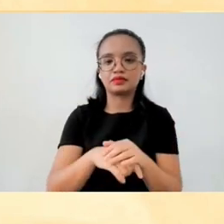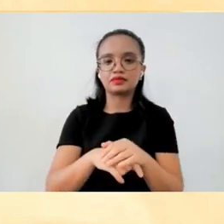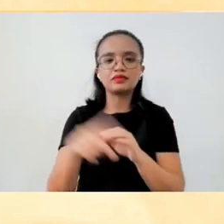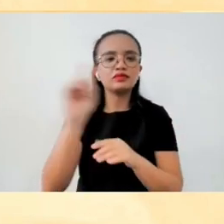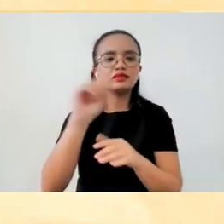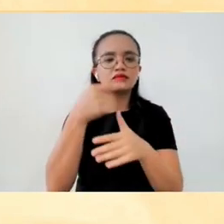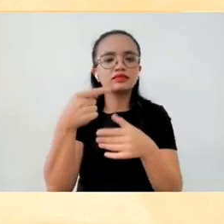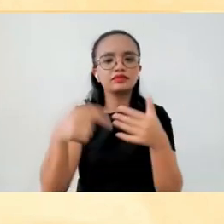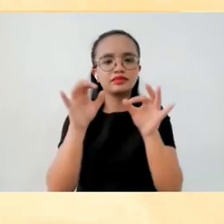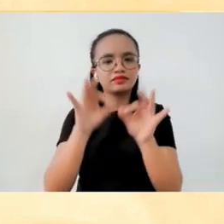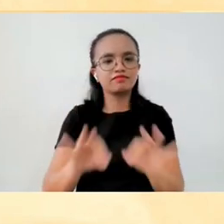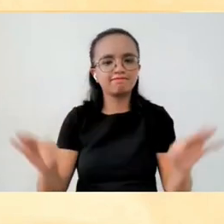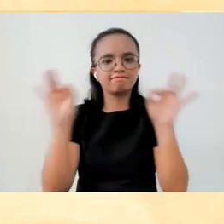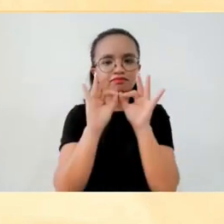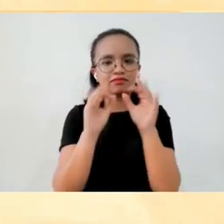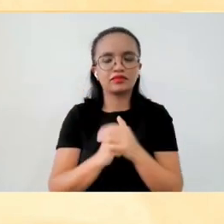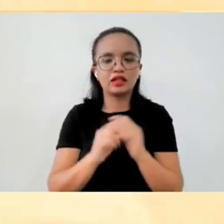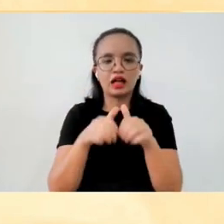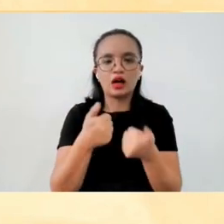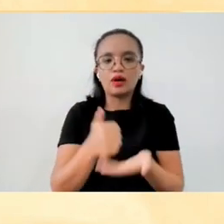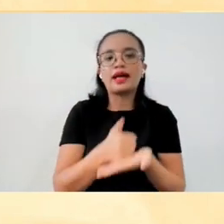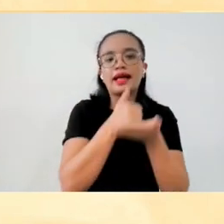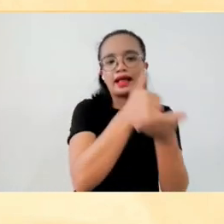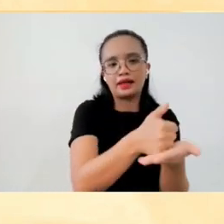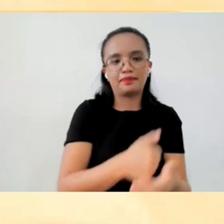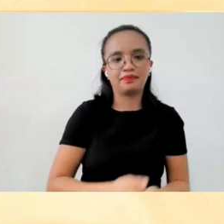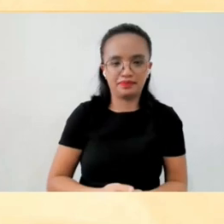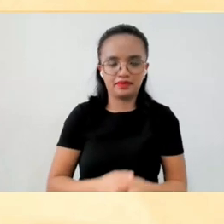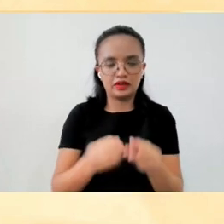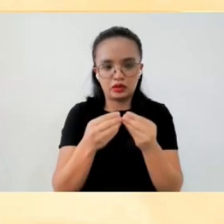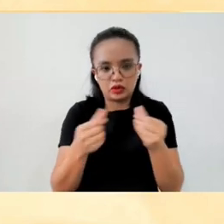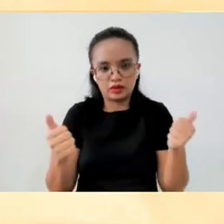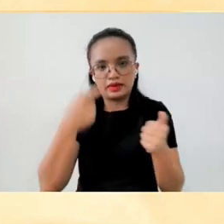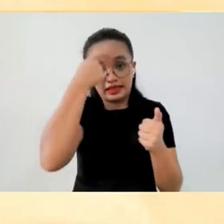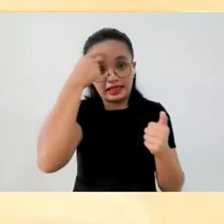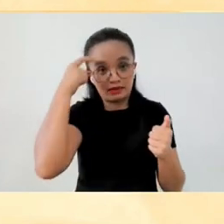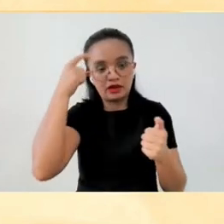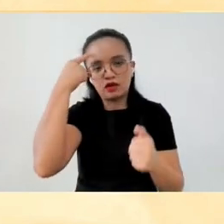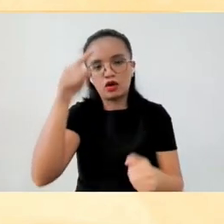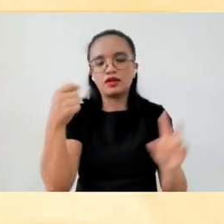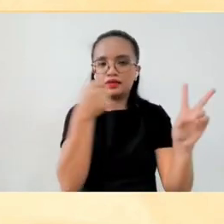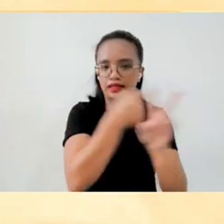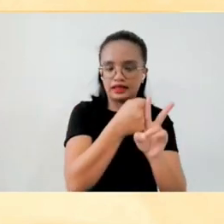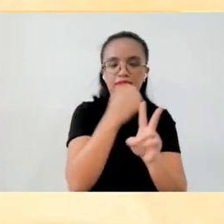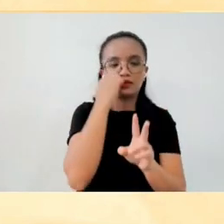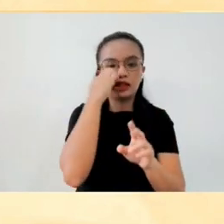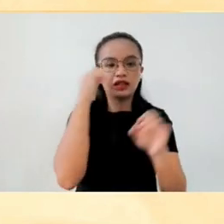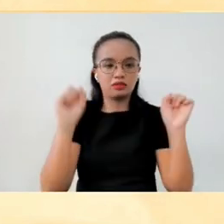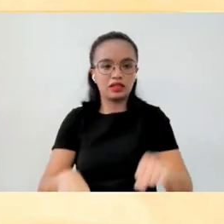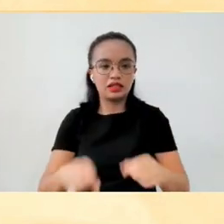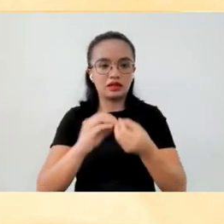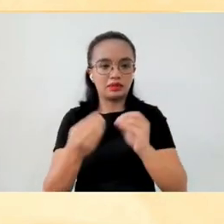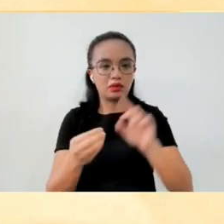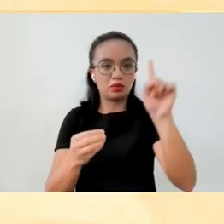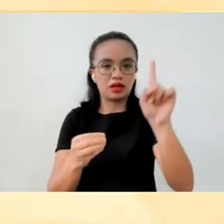in terms of like helping them, okay, cope with this trauma for the OSAEC victim? So you can see there, the number one is really